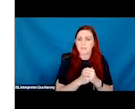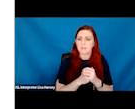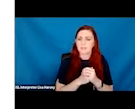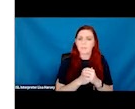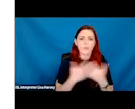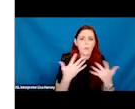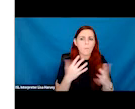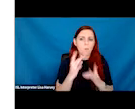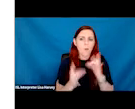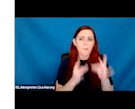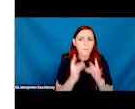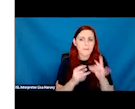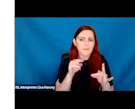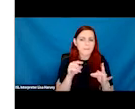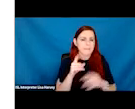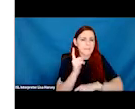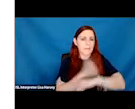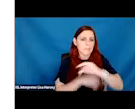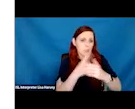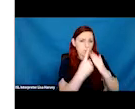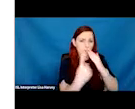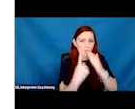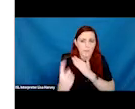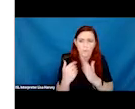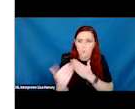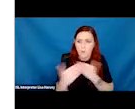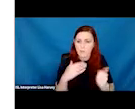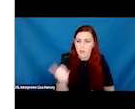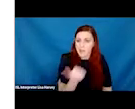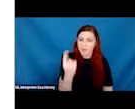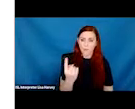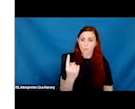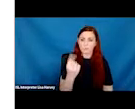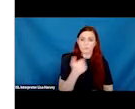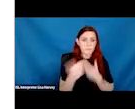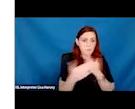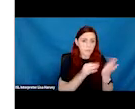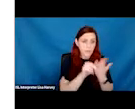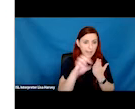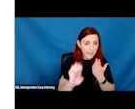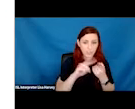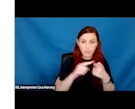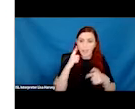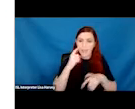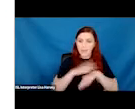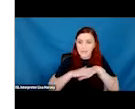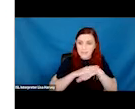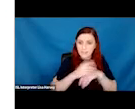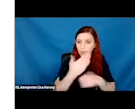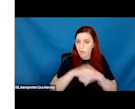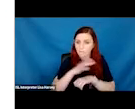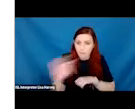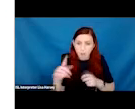What makes disability unique is that anyone, regardless of age, ethnicity, sexual